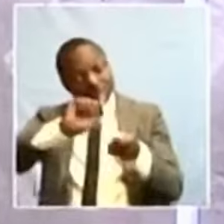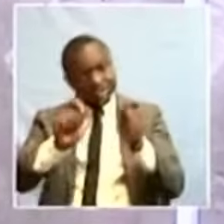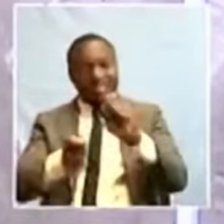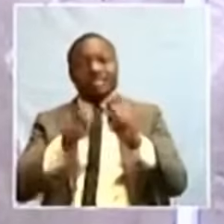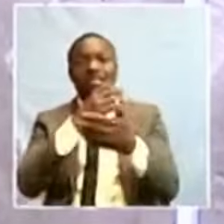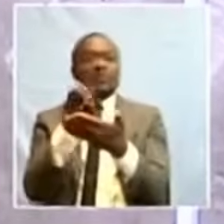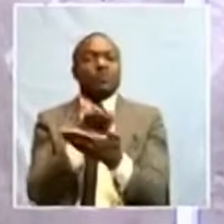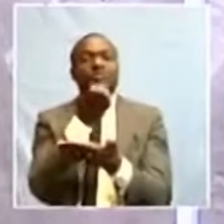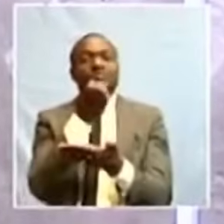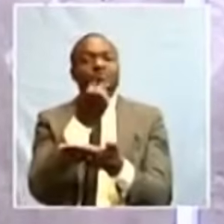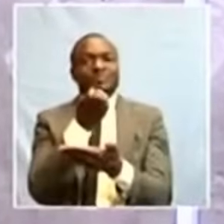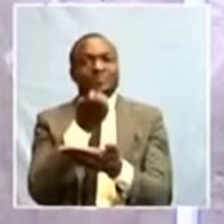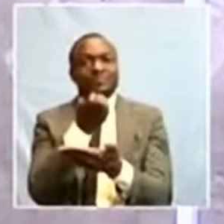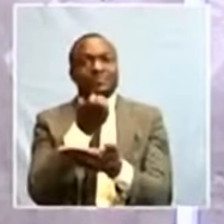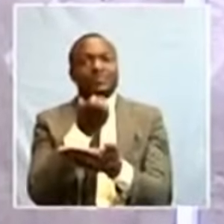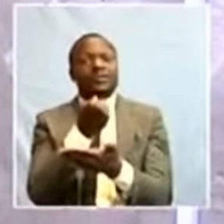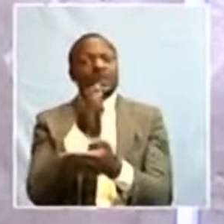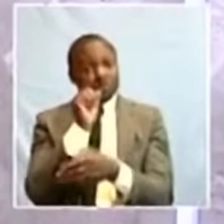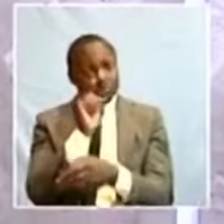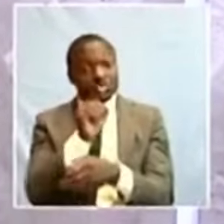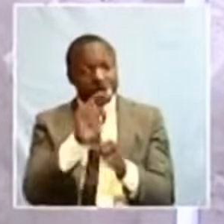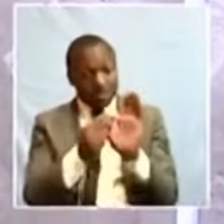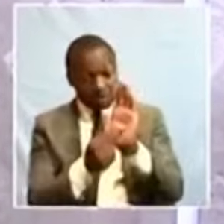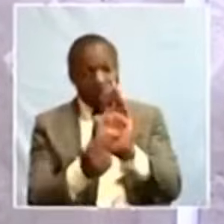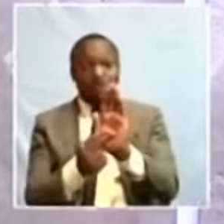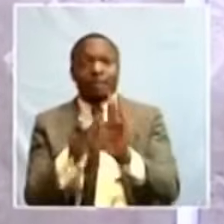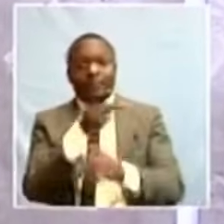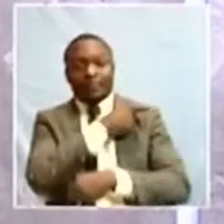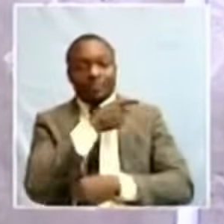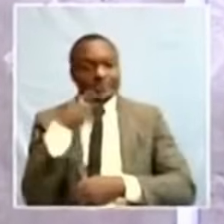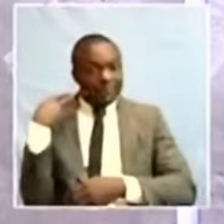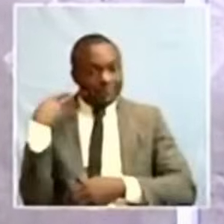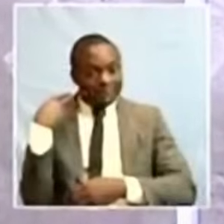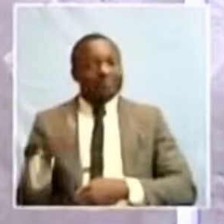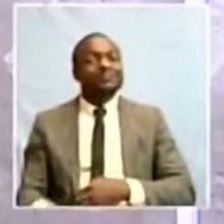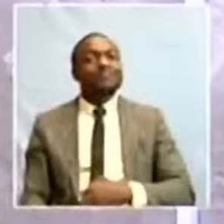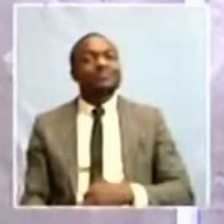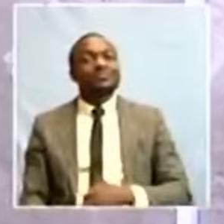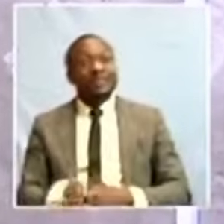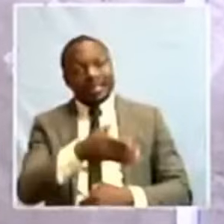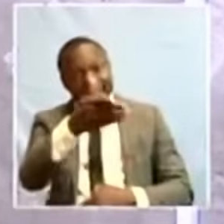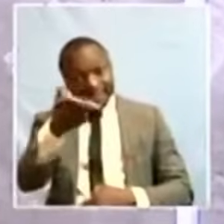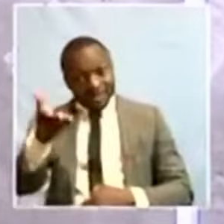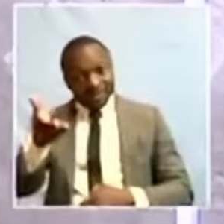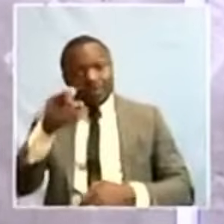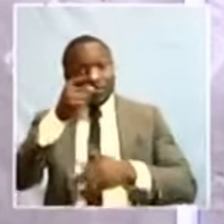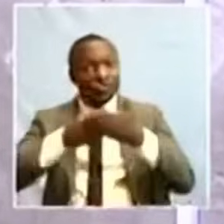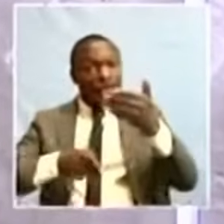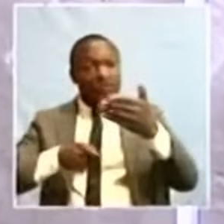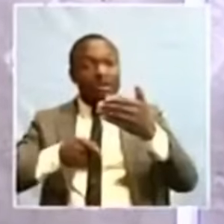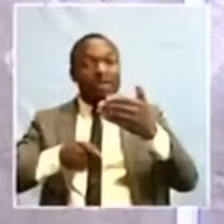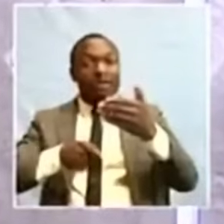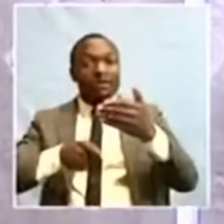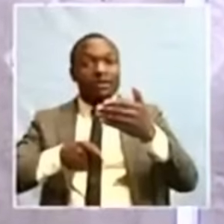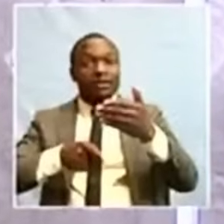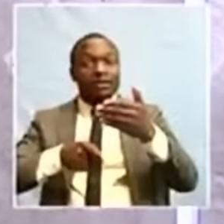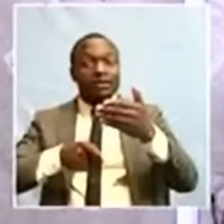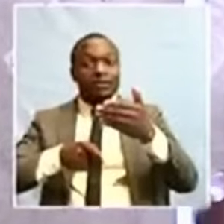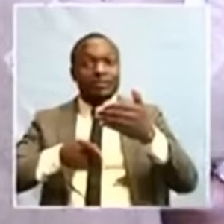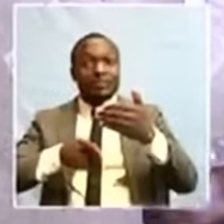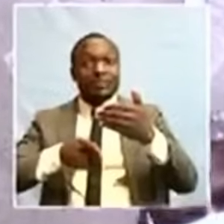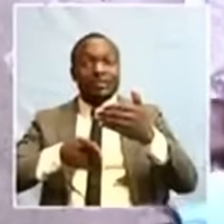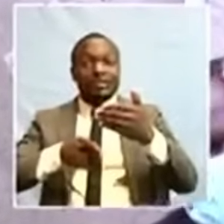economy. And you did indicate to this House that there is what we are calling the